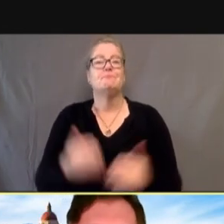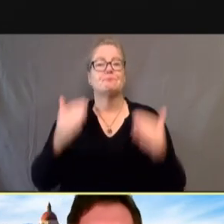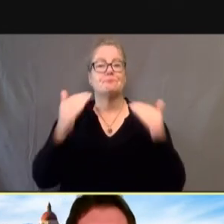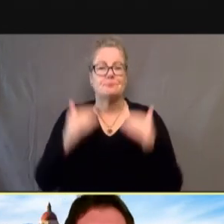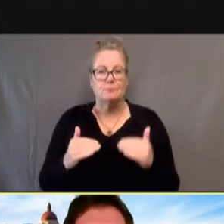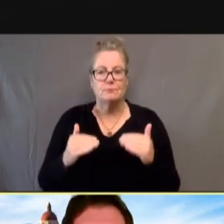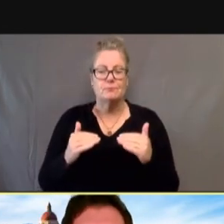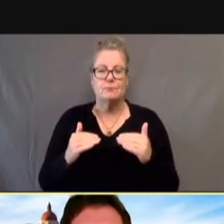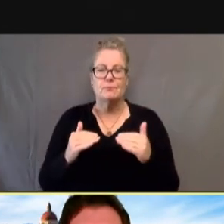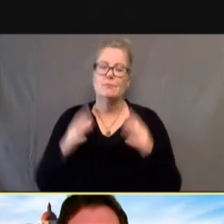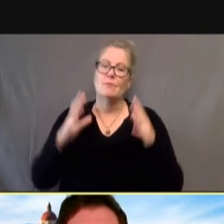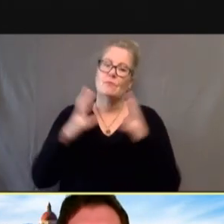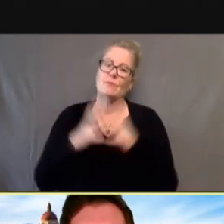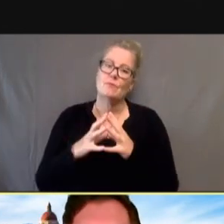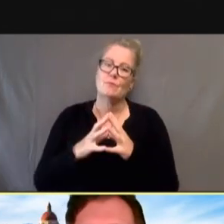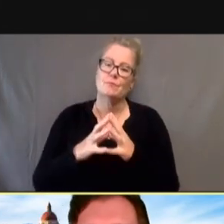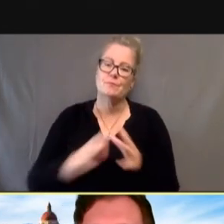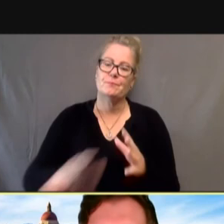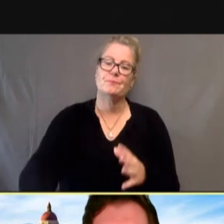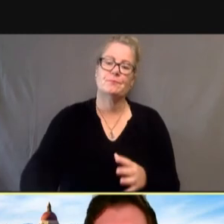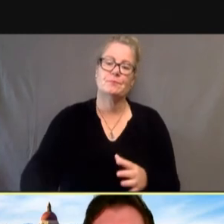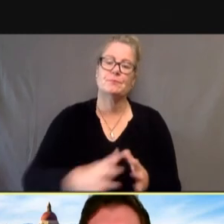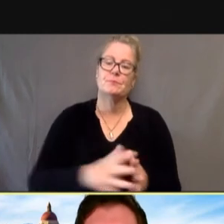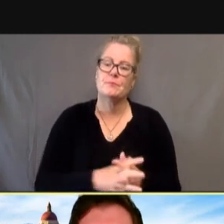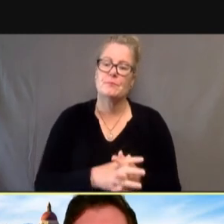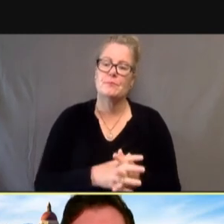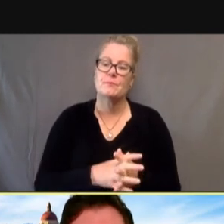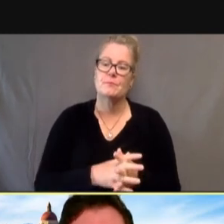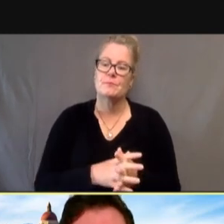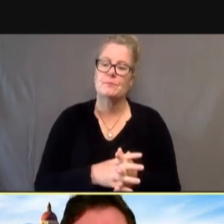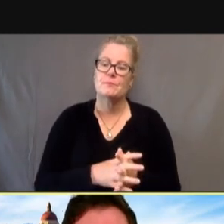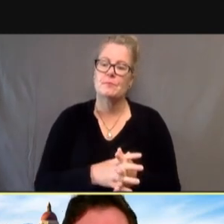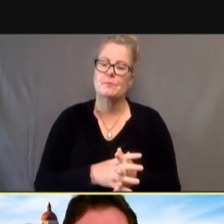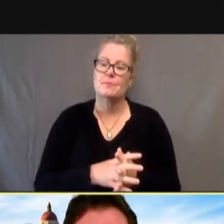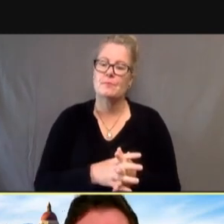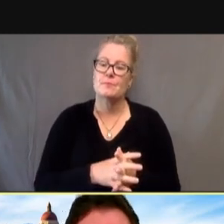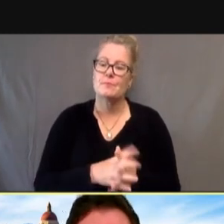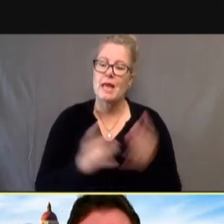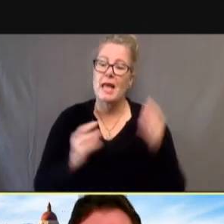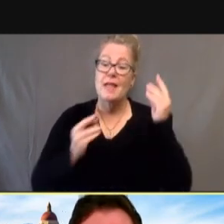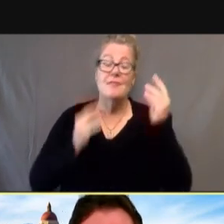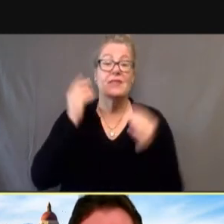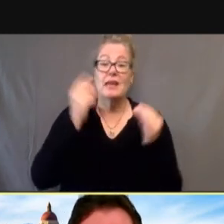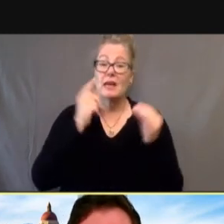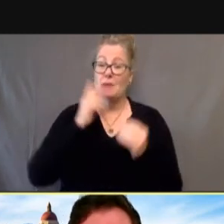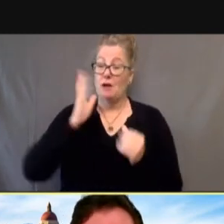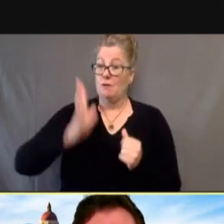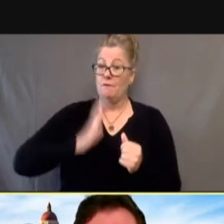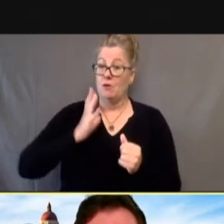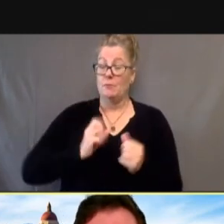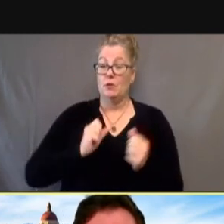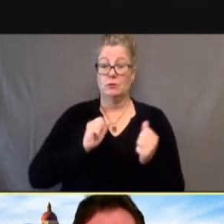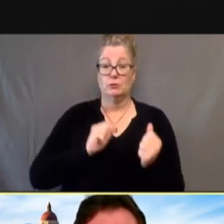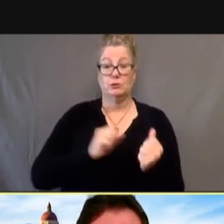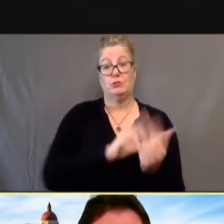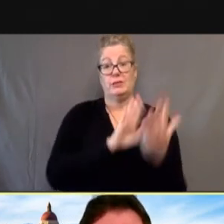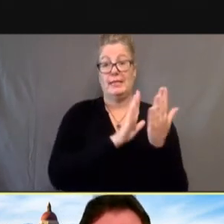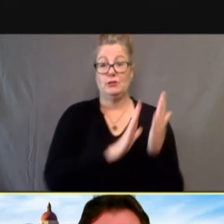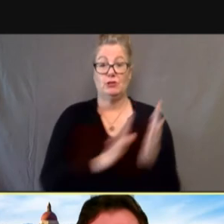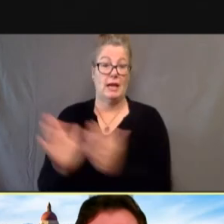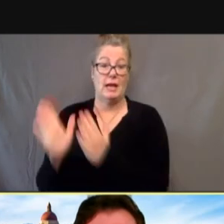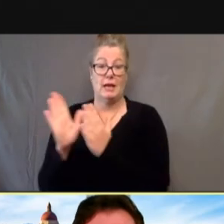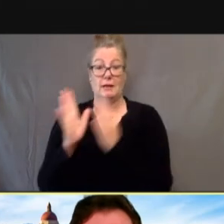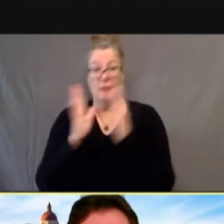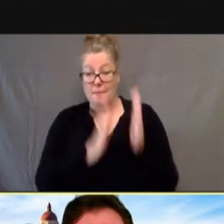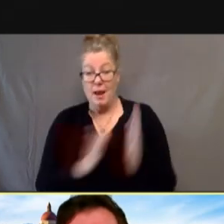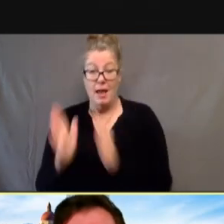when considering formal strategic planning, something you should think about is whether to do it first when you're first starting